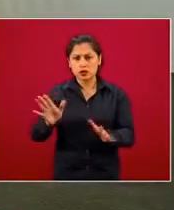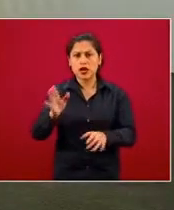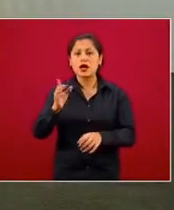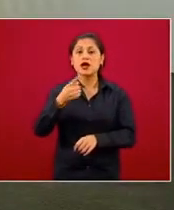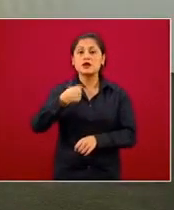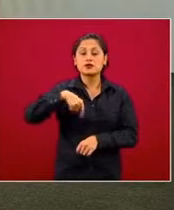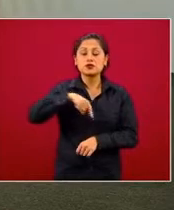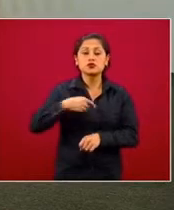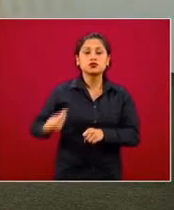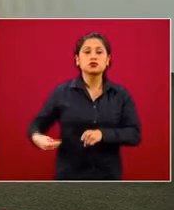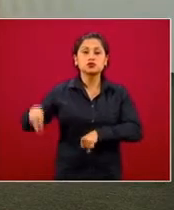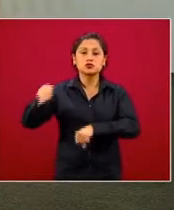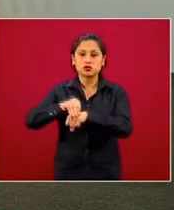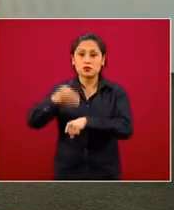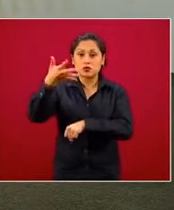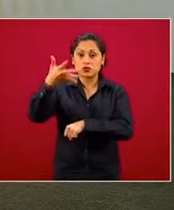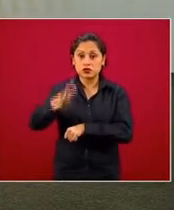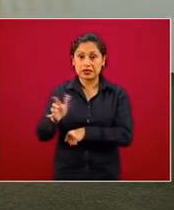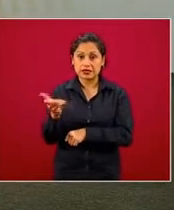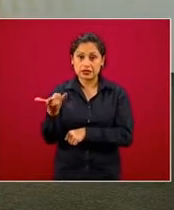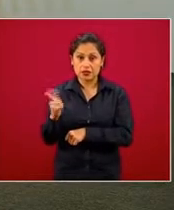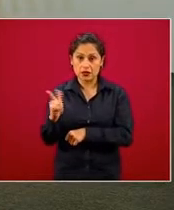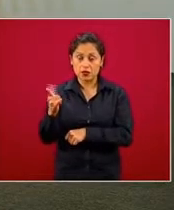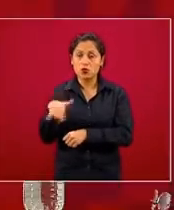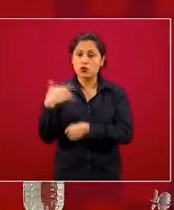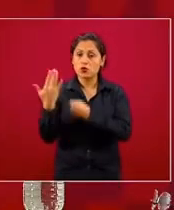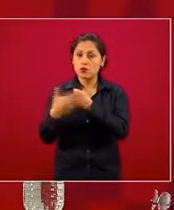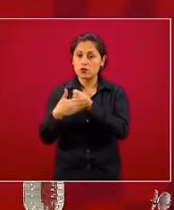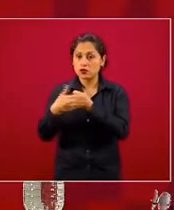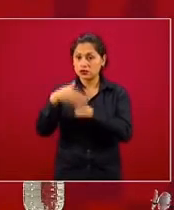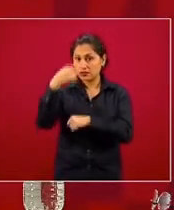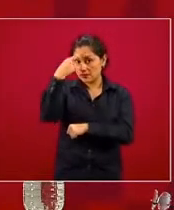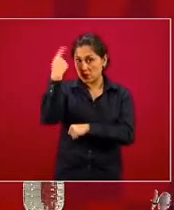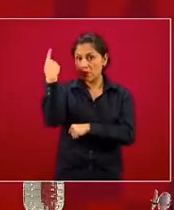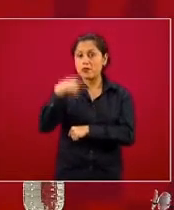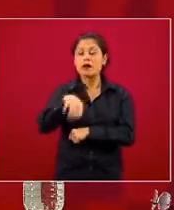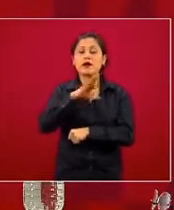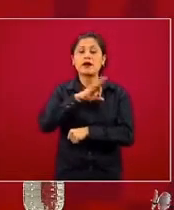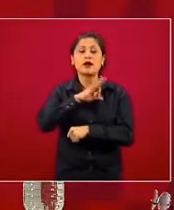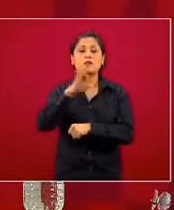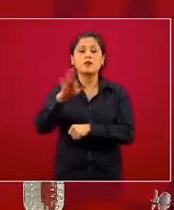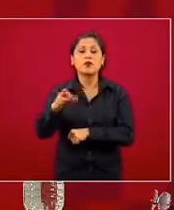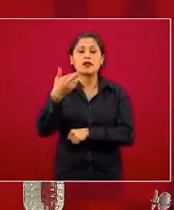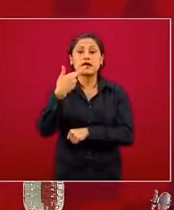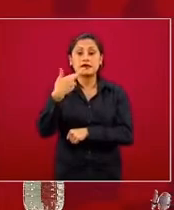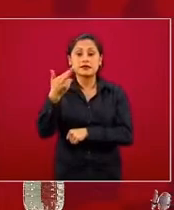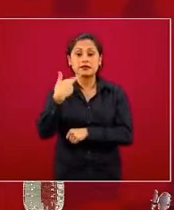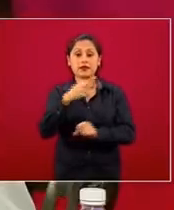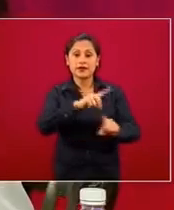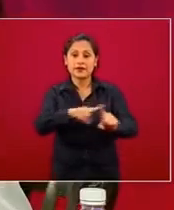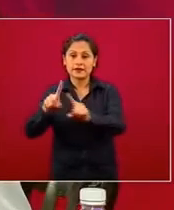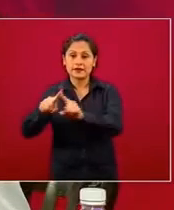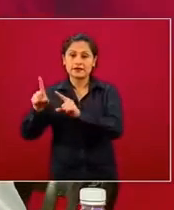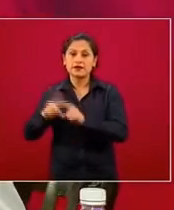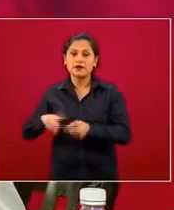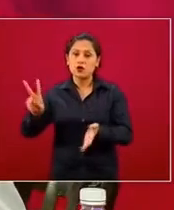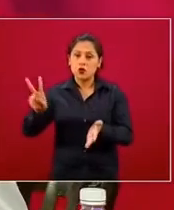maybe July 10th, which is our proposed date with the different restaurants in the city, so that we can again celebrate them in